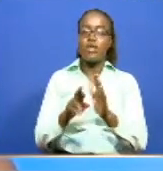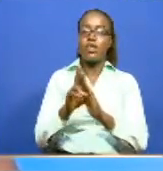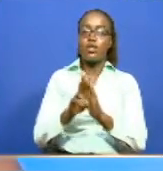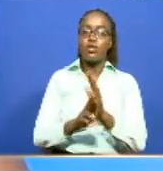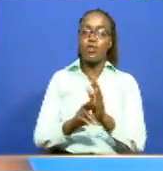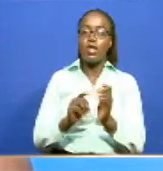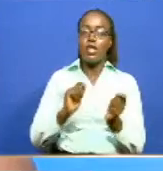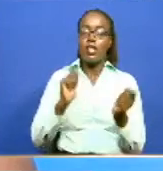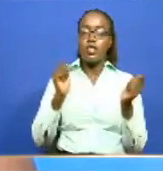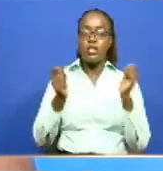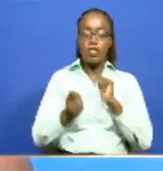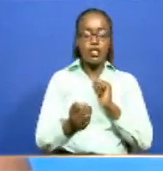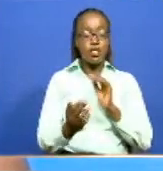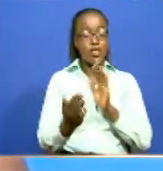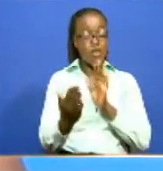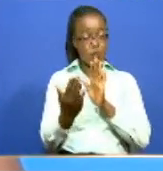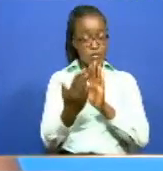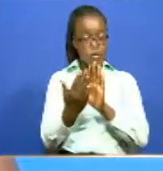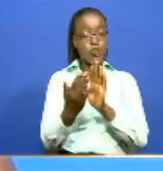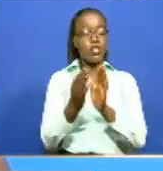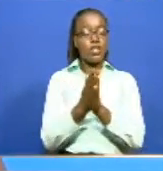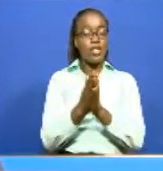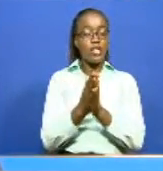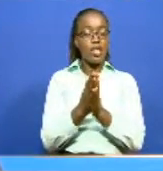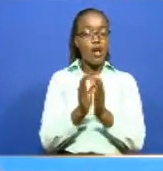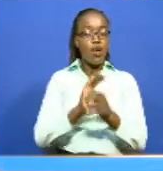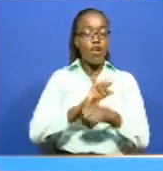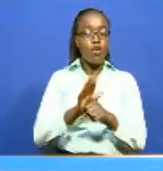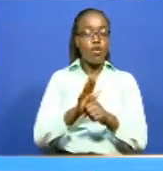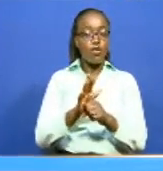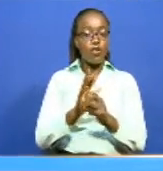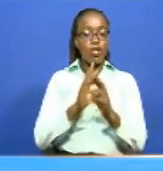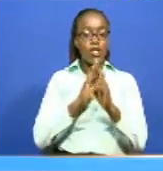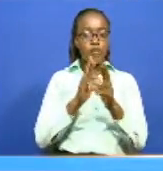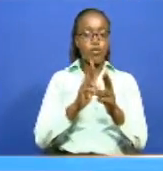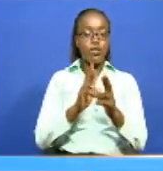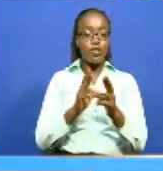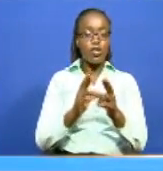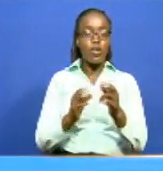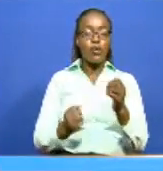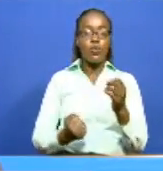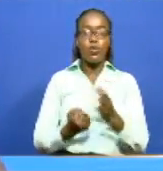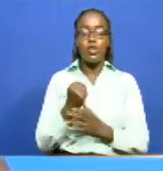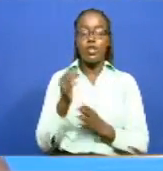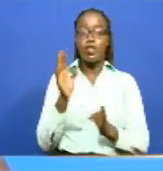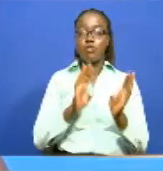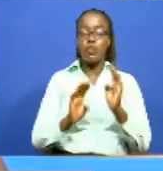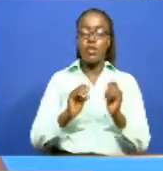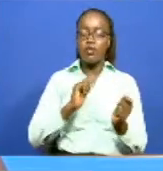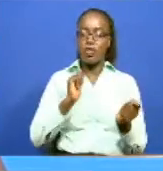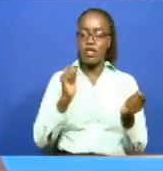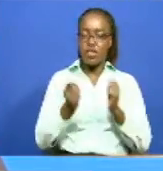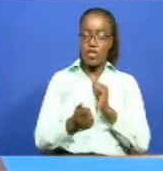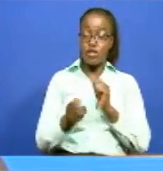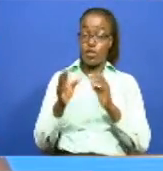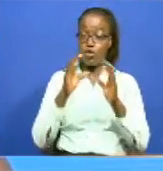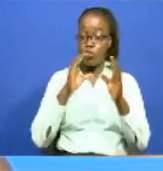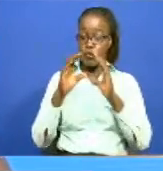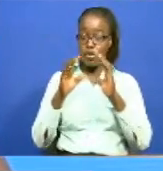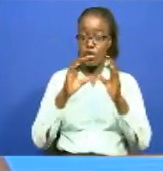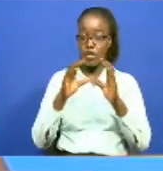approach when it comes to the COVID-19 response, where we are rolling out what is known as behavior change communication. We've